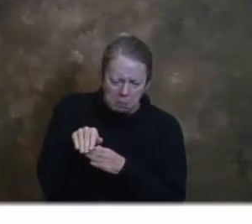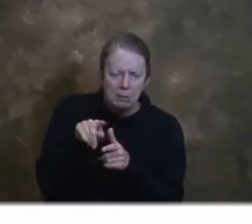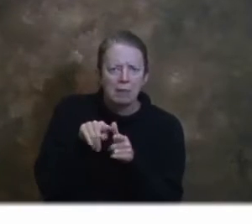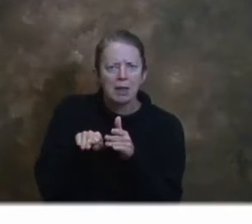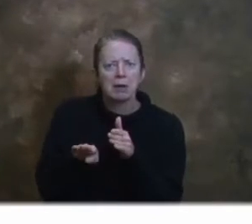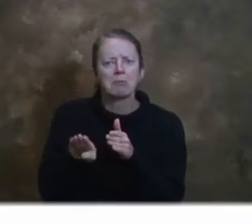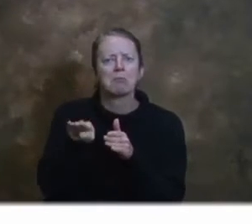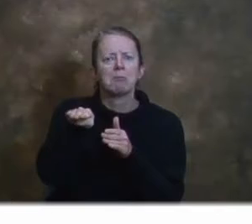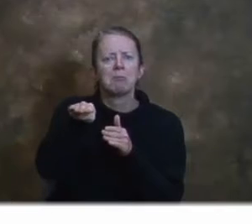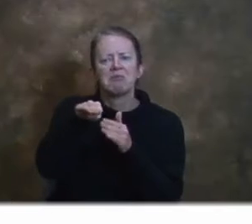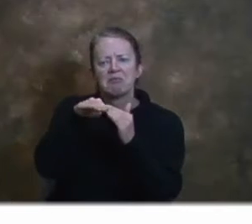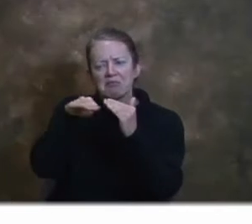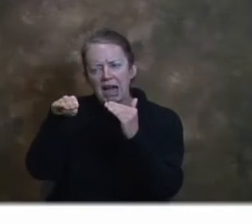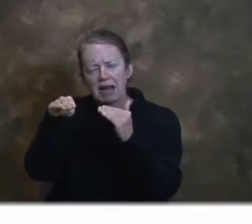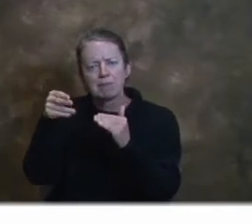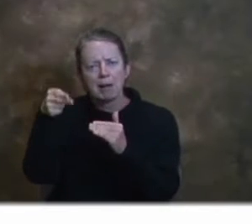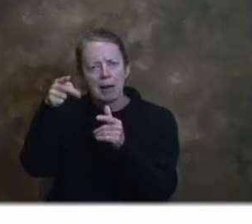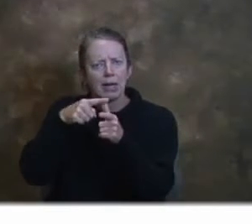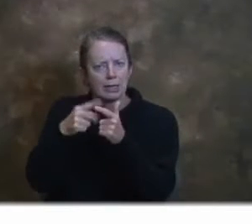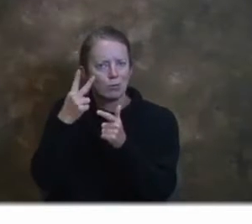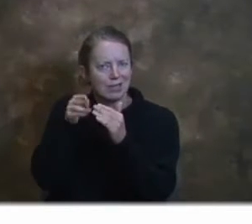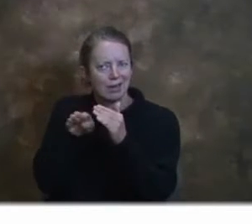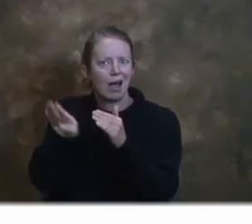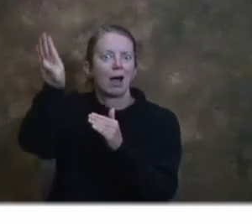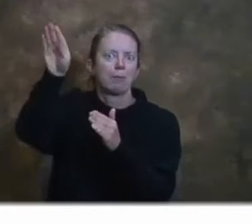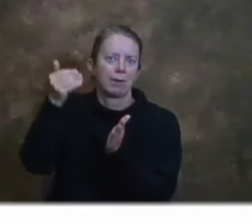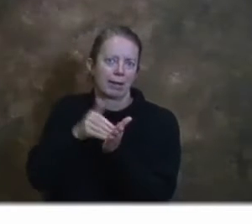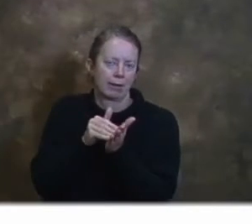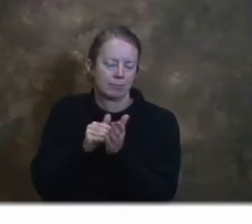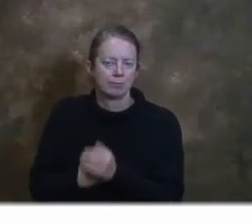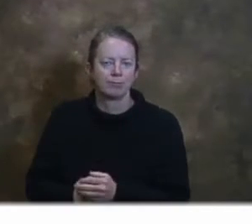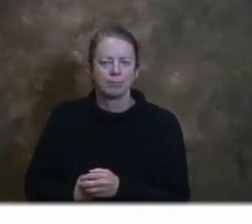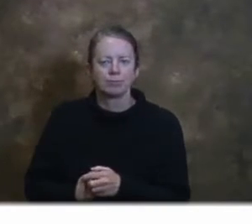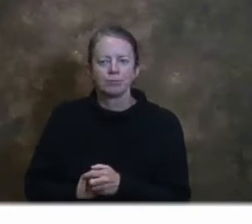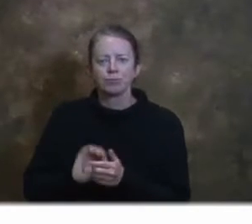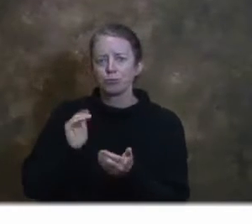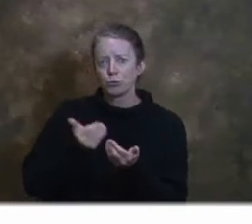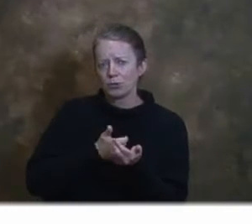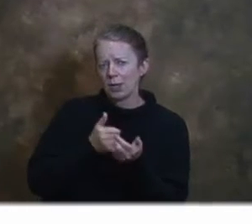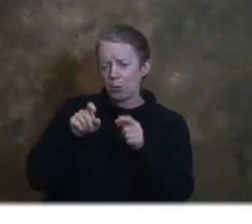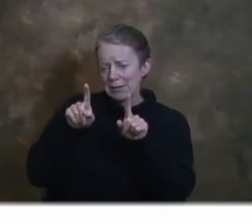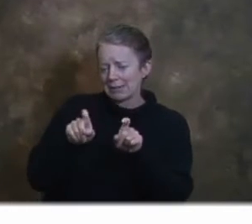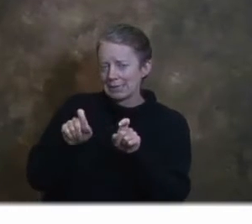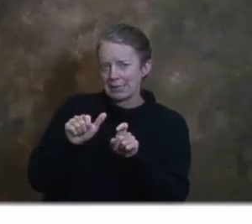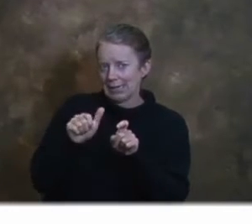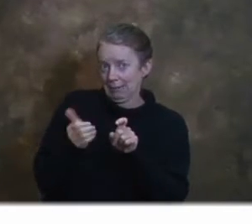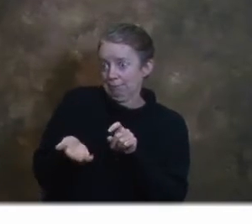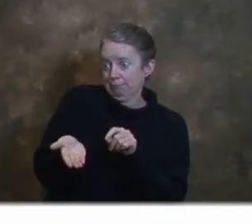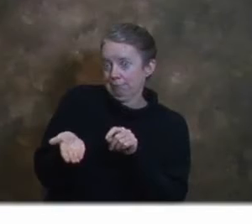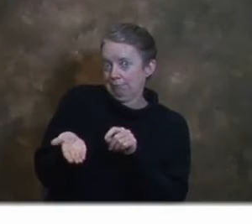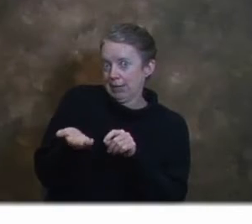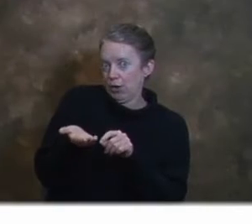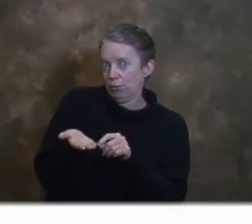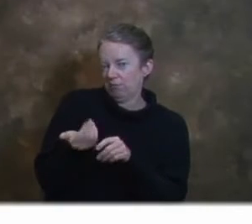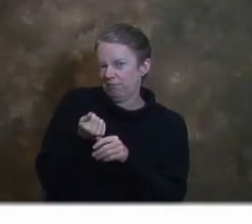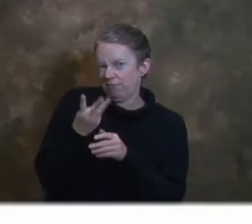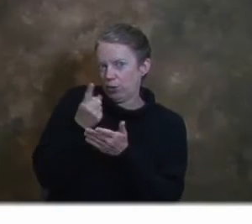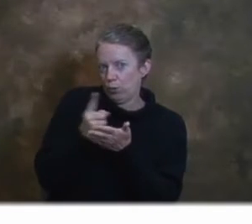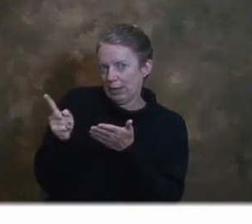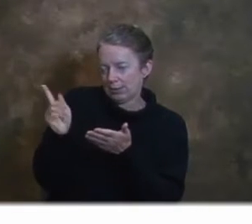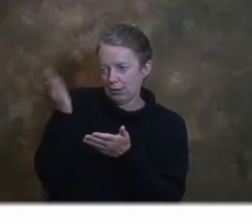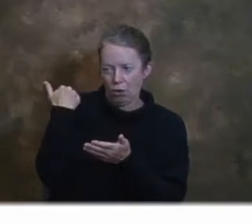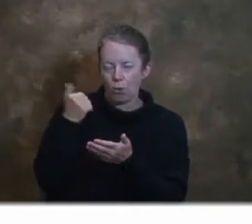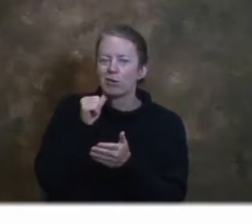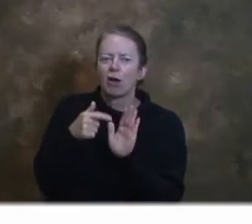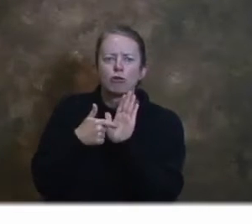high and then started seeing it increase again. And though while sequencing wasn't showing a lot of Omicron at the time, I suspect